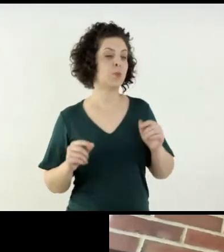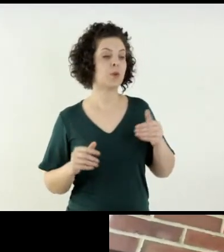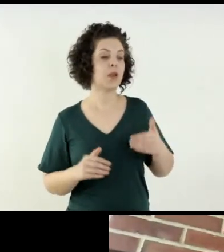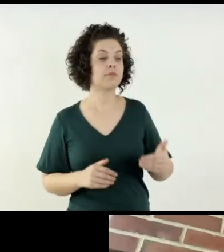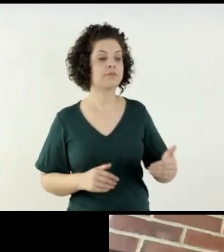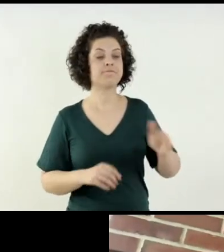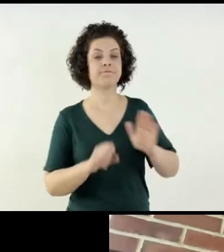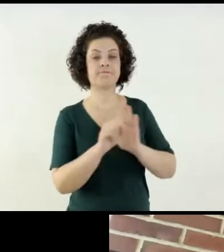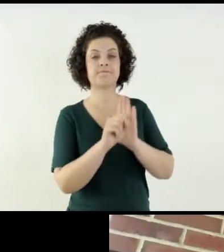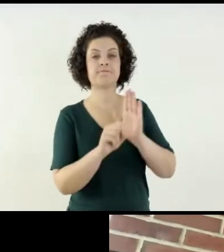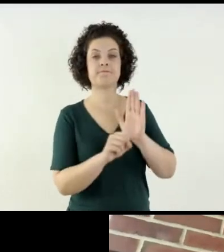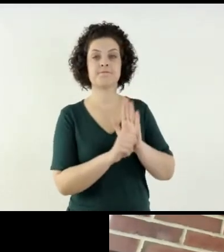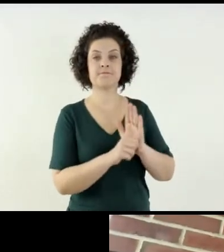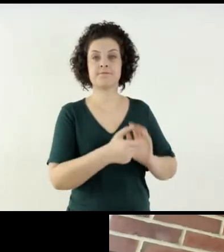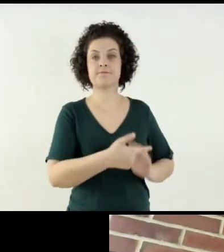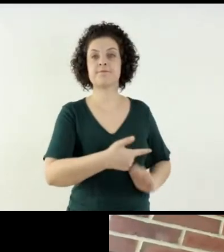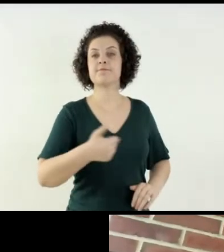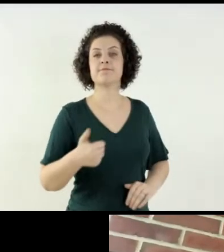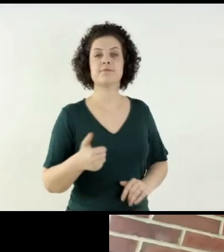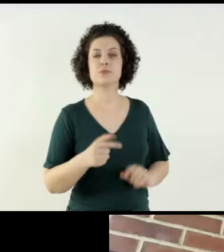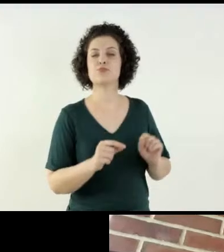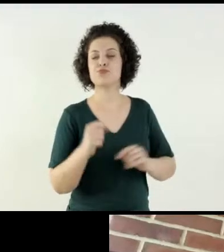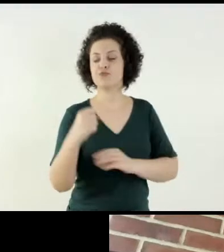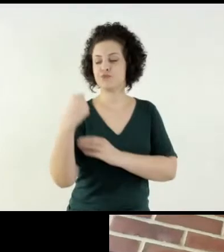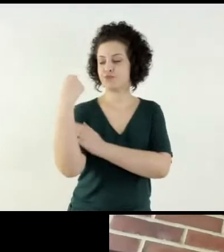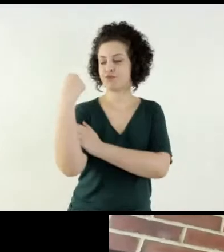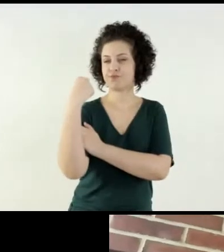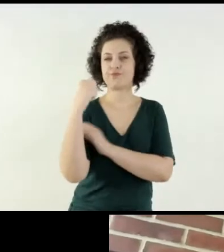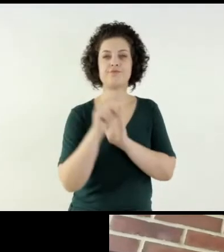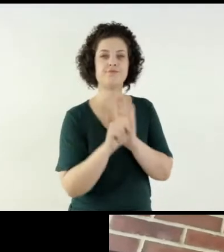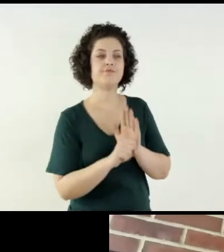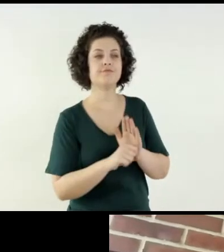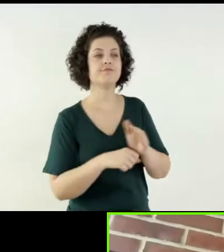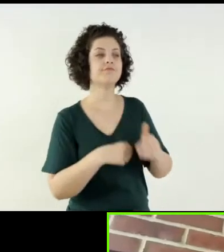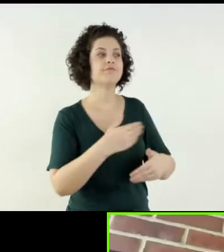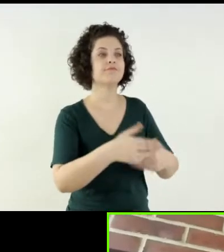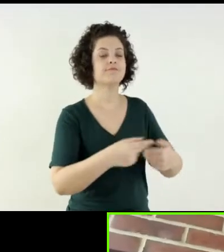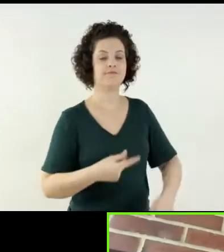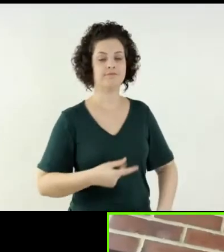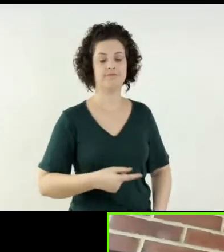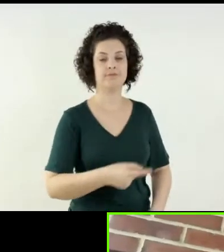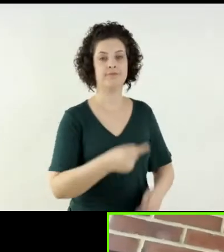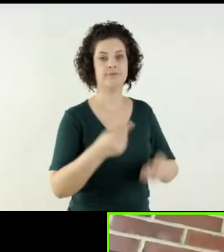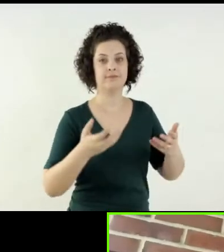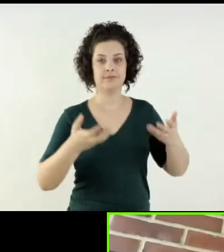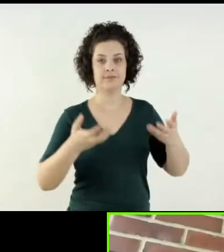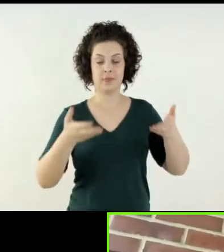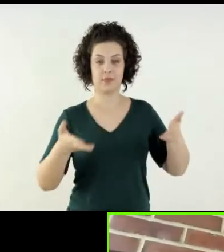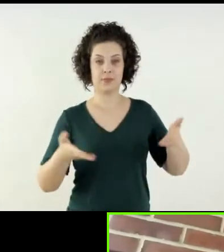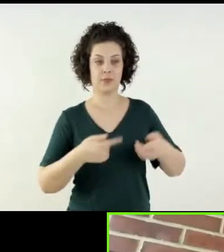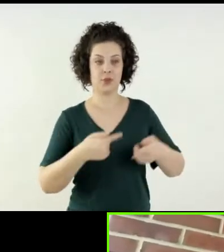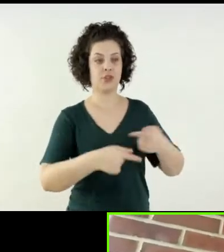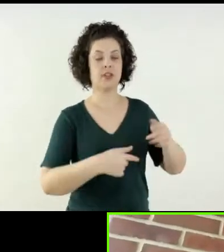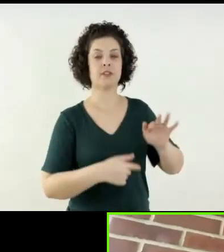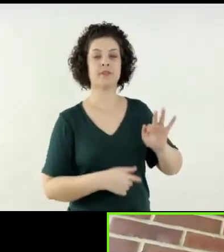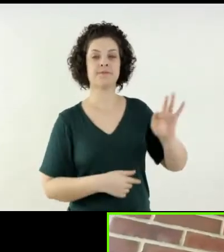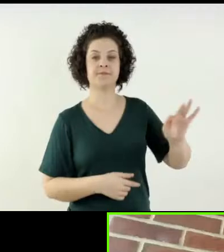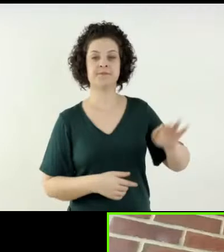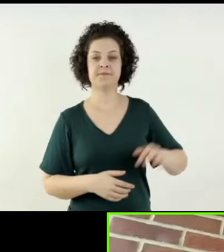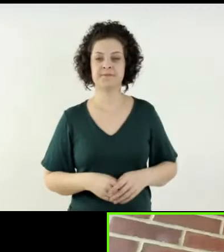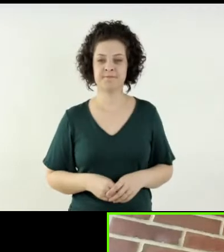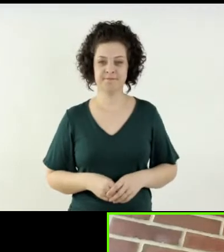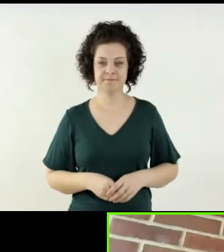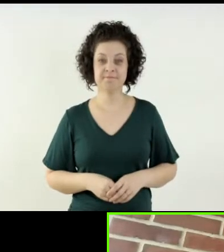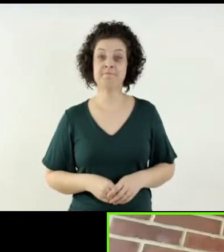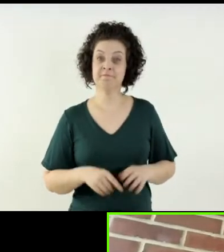legacy for future generations? It's such a good question, and it's such an impossible question, of